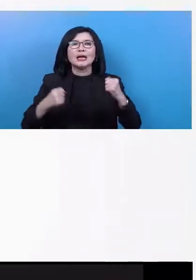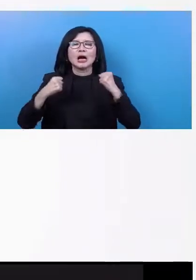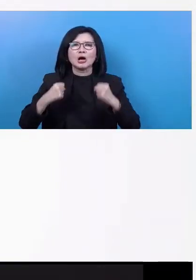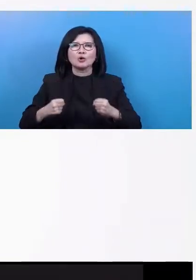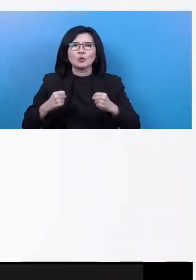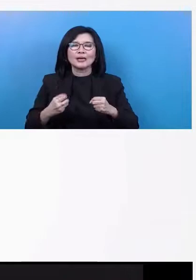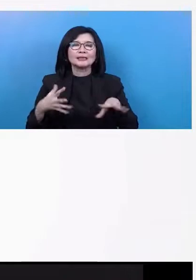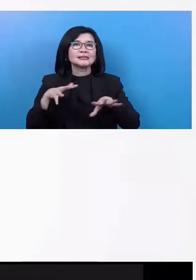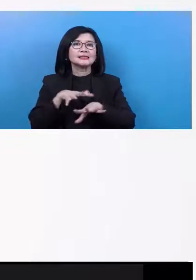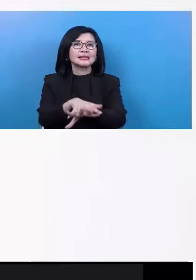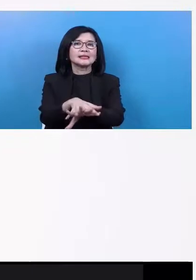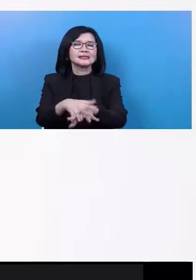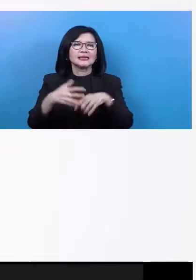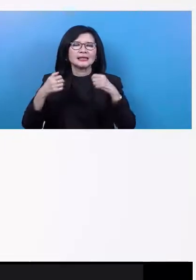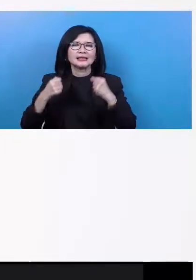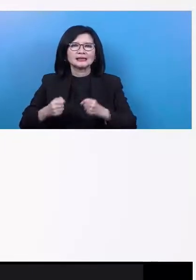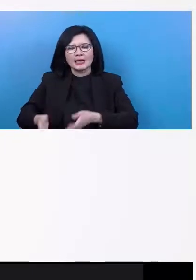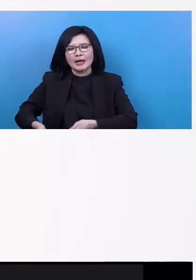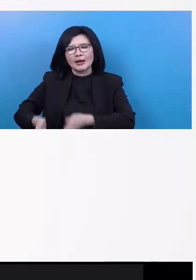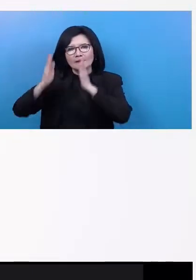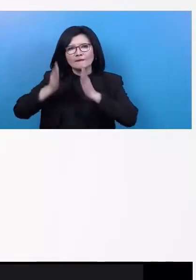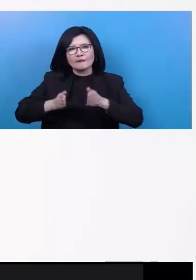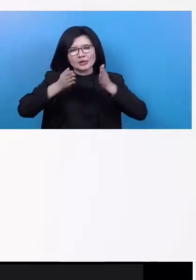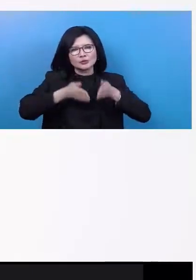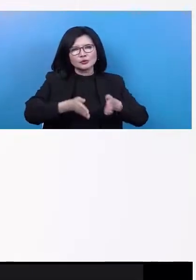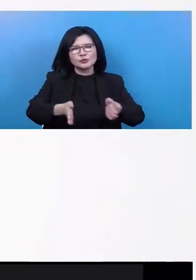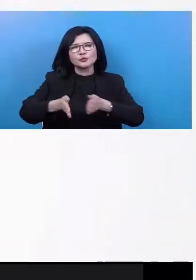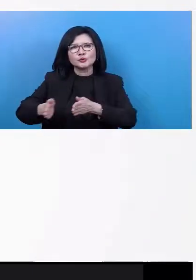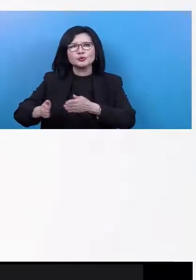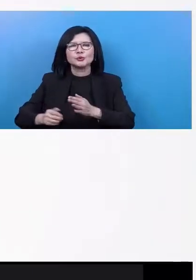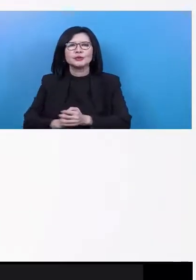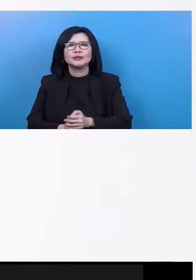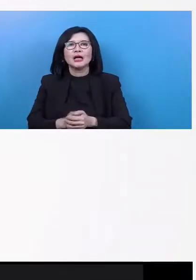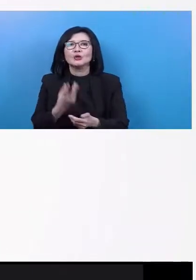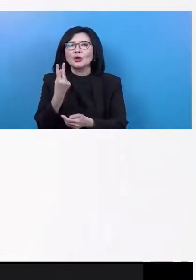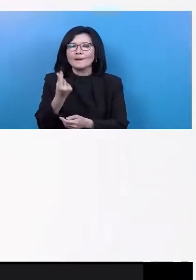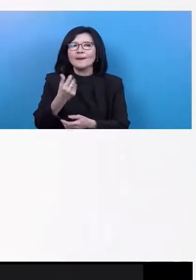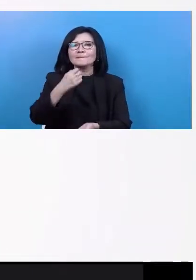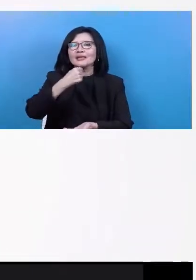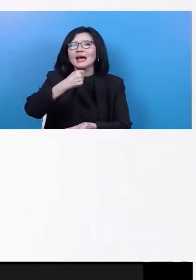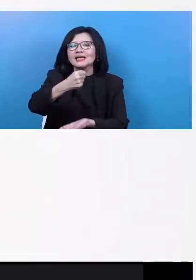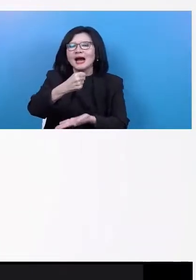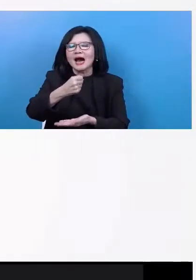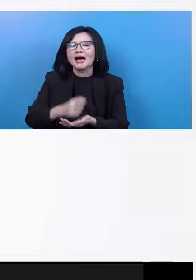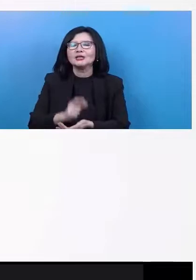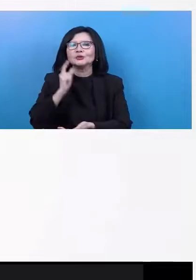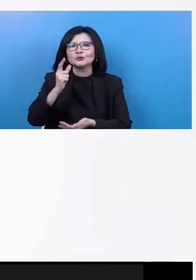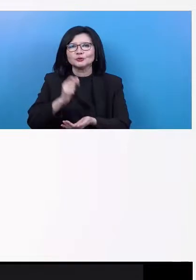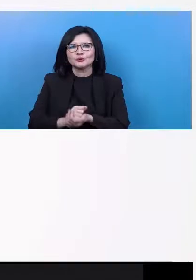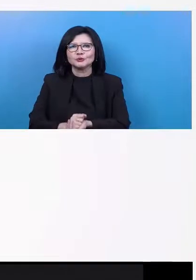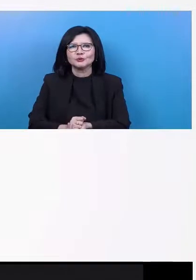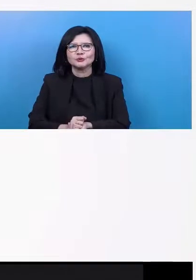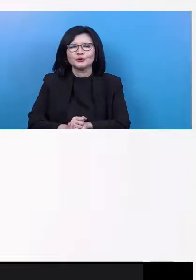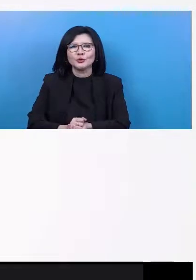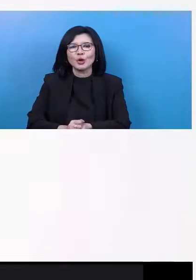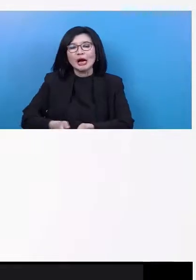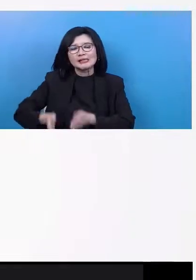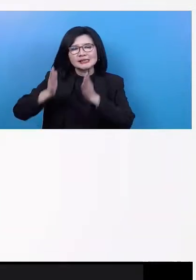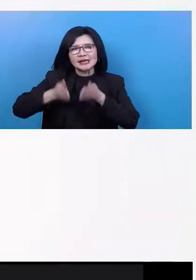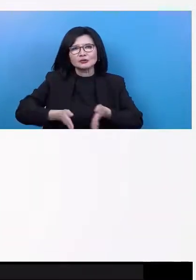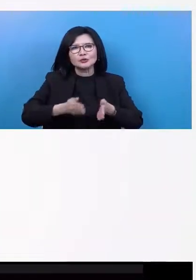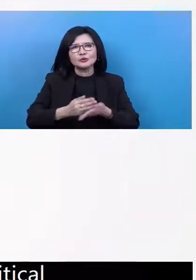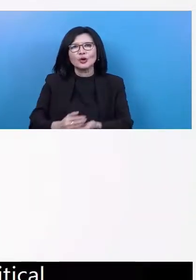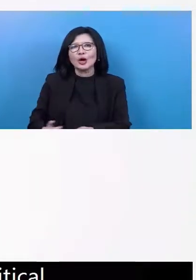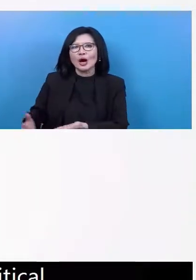management, options for financing infrastructure resilience, and issues around infrastructure and service loss and damage data